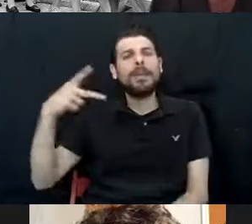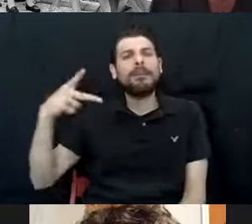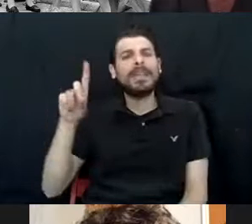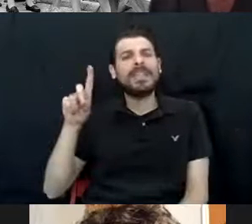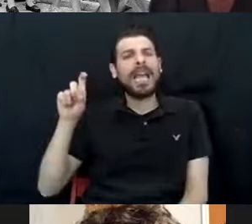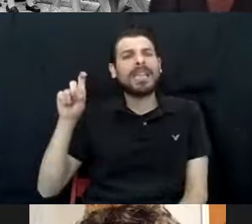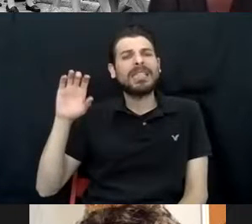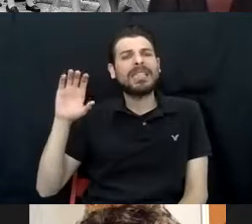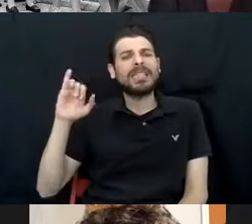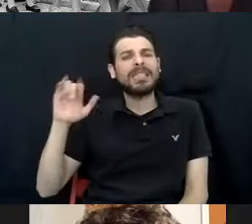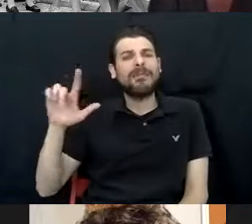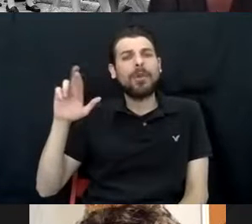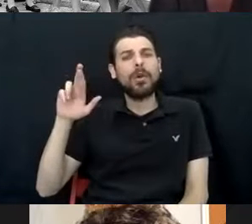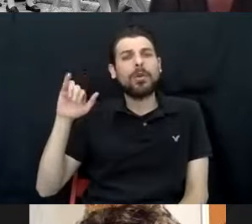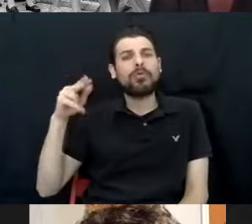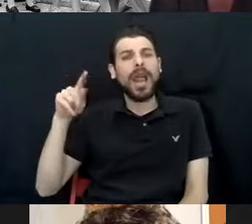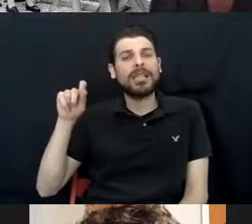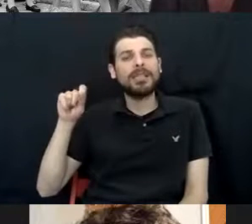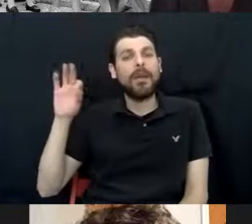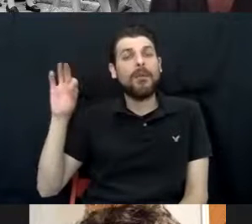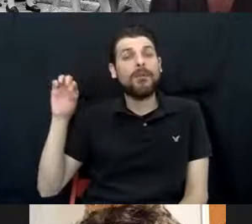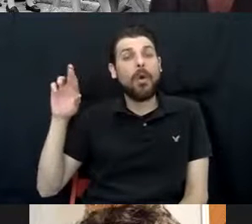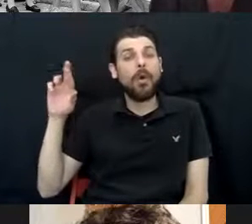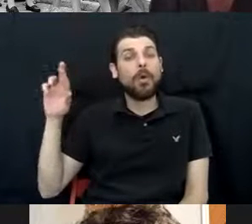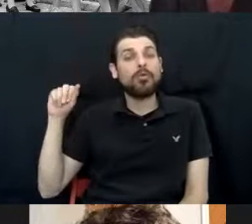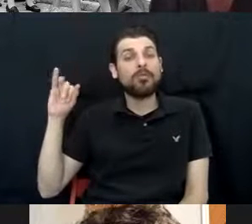Rights for Raiford. And so we'll go ahead and make sure that